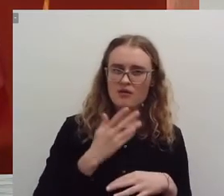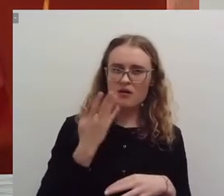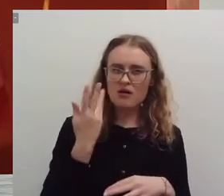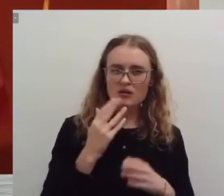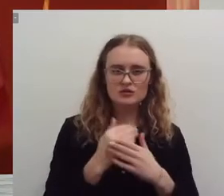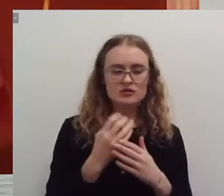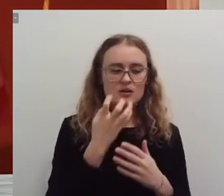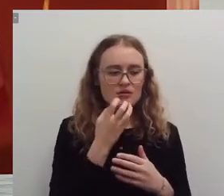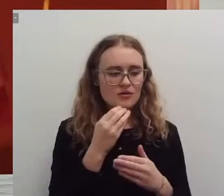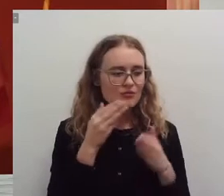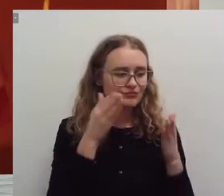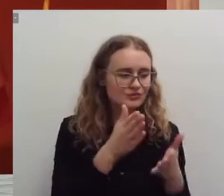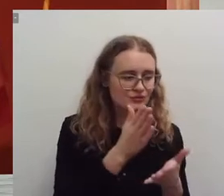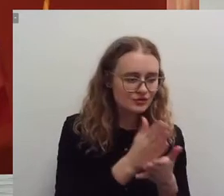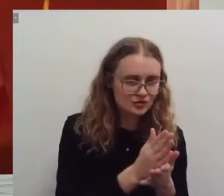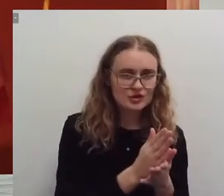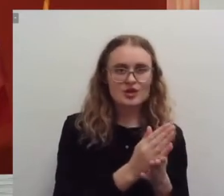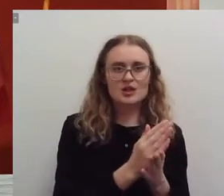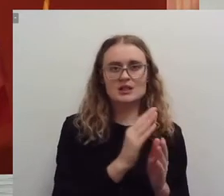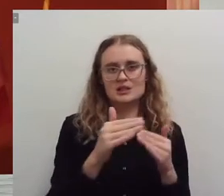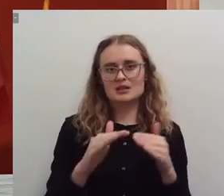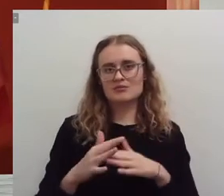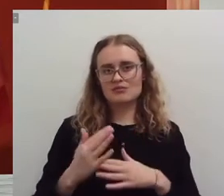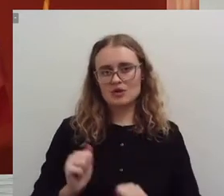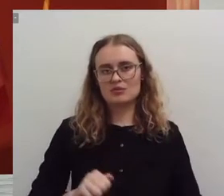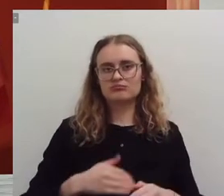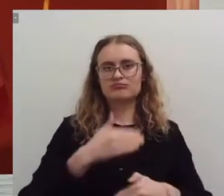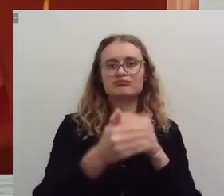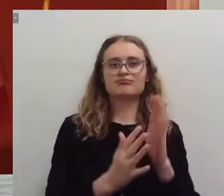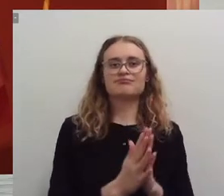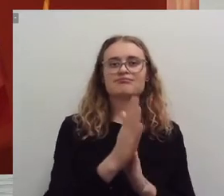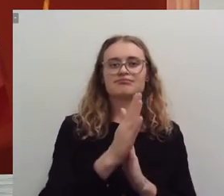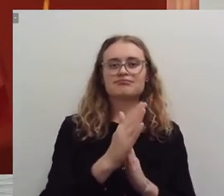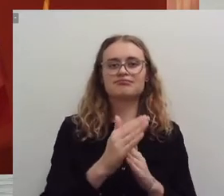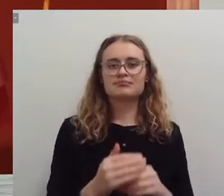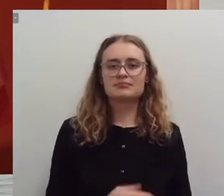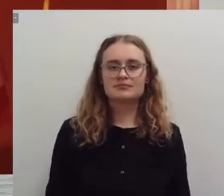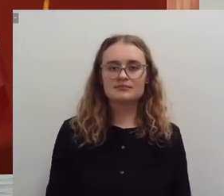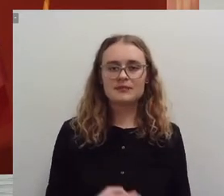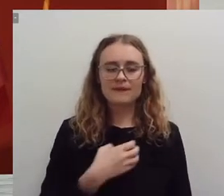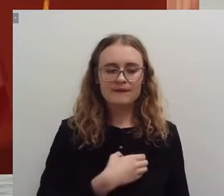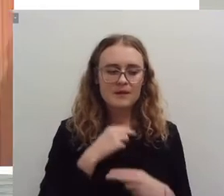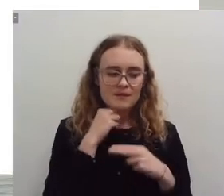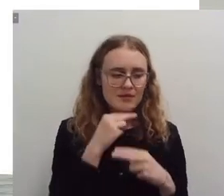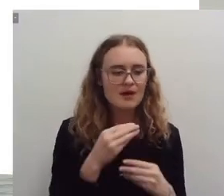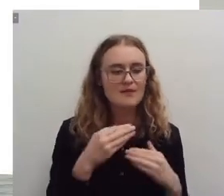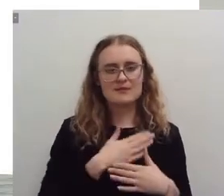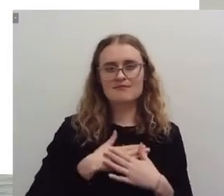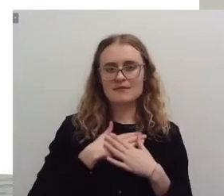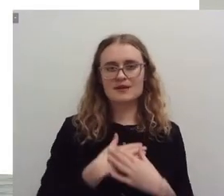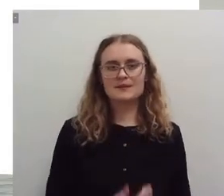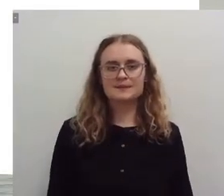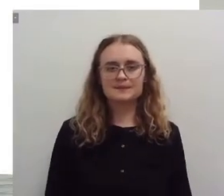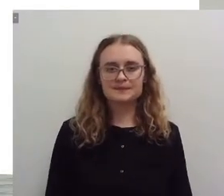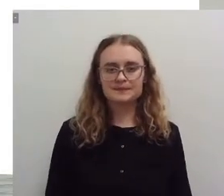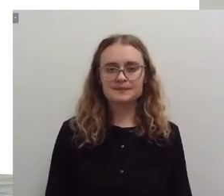you. Thank you. And Anna, having listened to the other two, what were your main reactions, or something that you